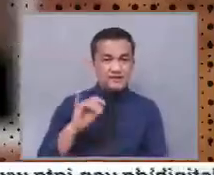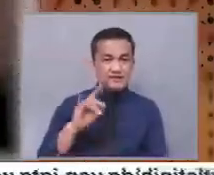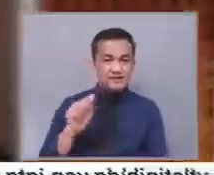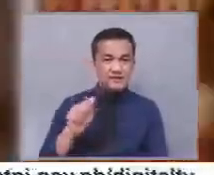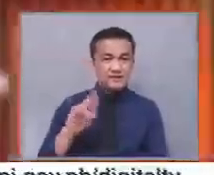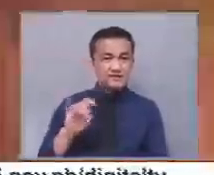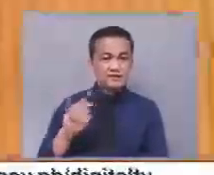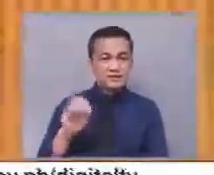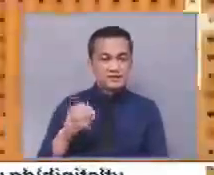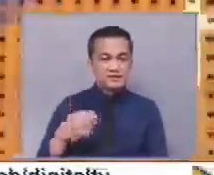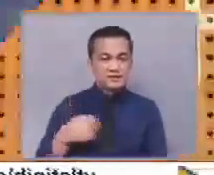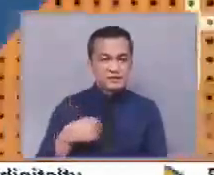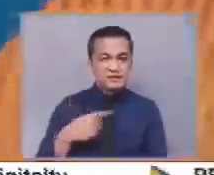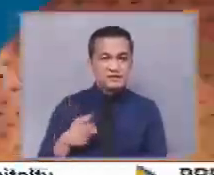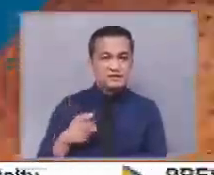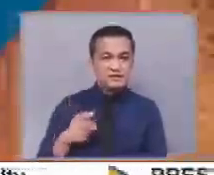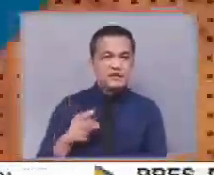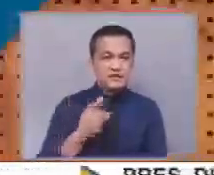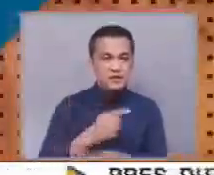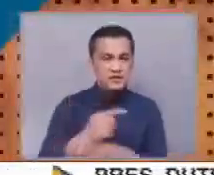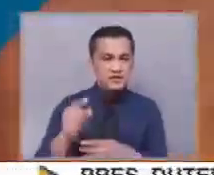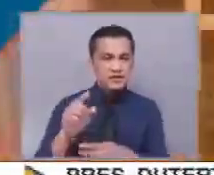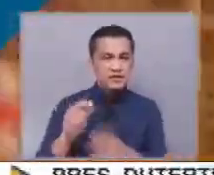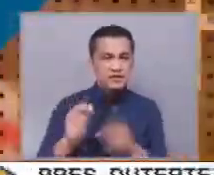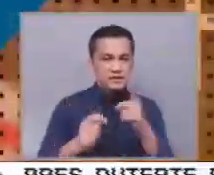Weekly Top Picks.